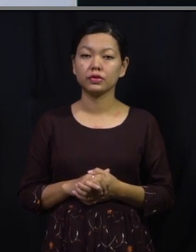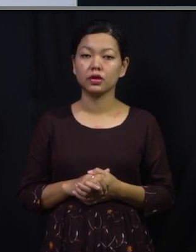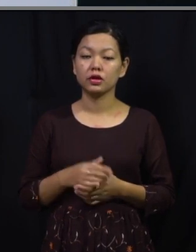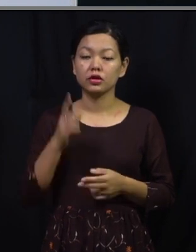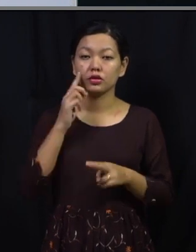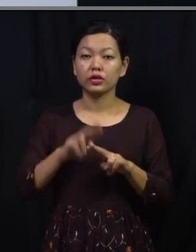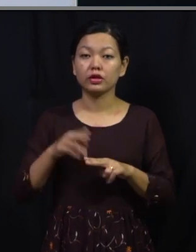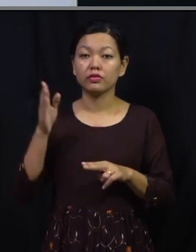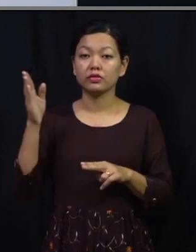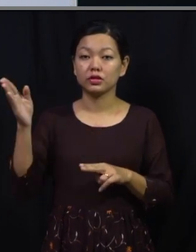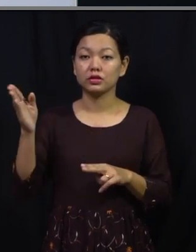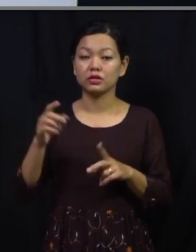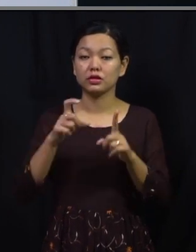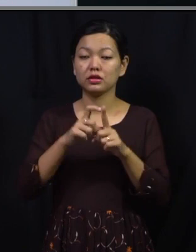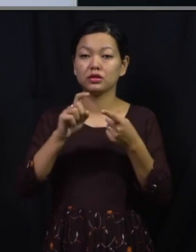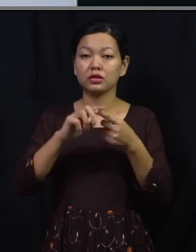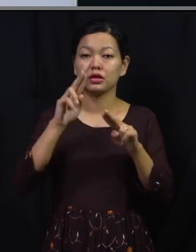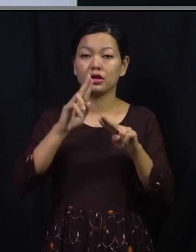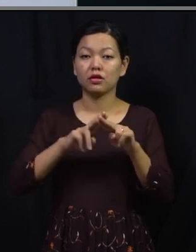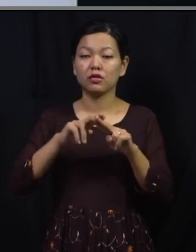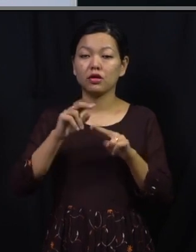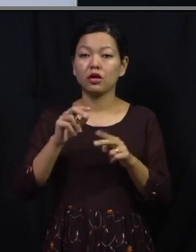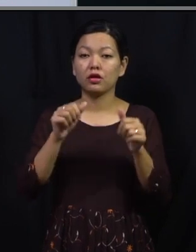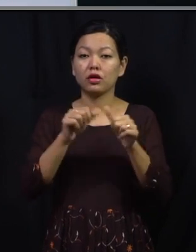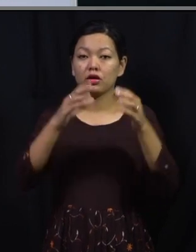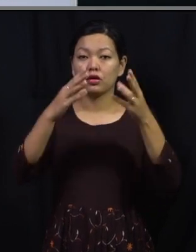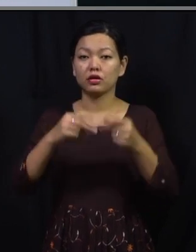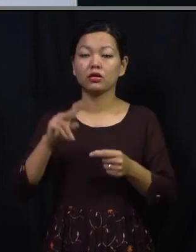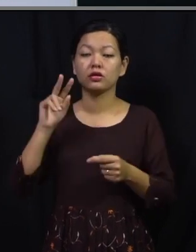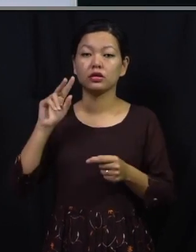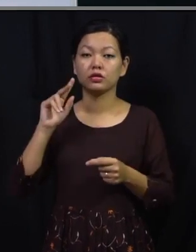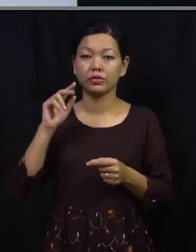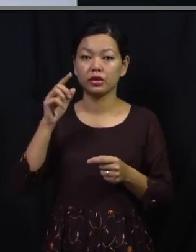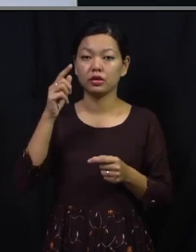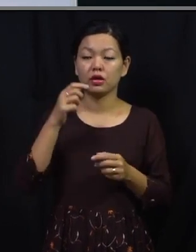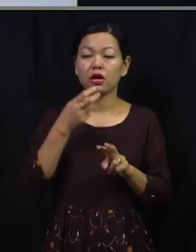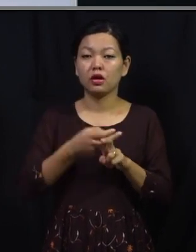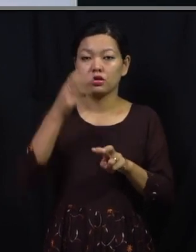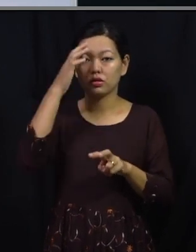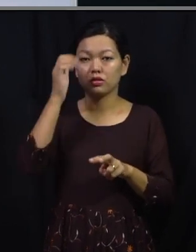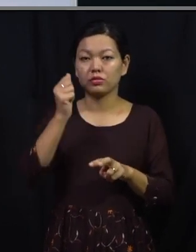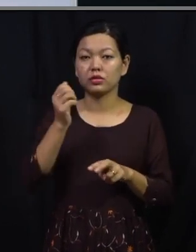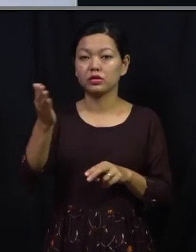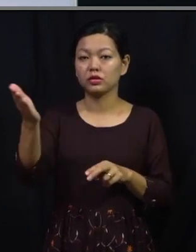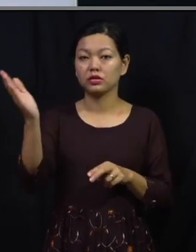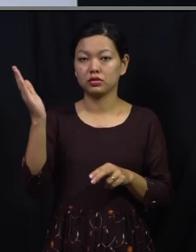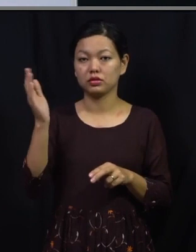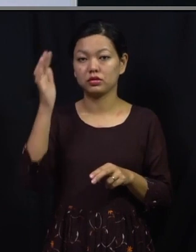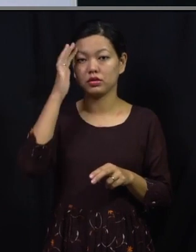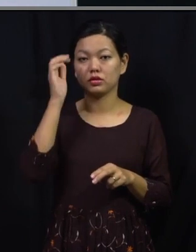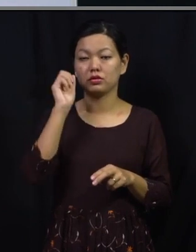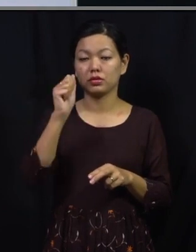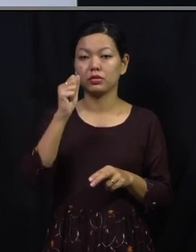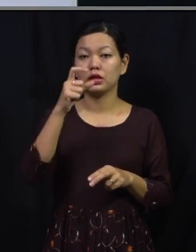if you find it difficult to understand the definition of AICPA, then just remember this